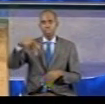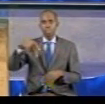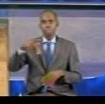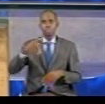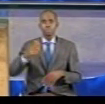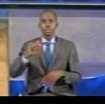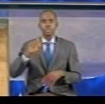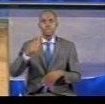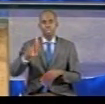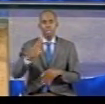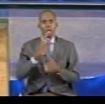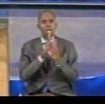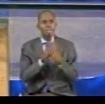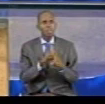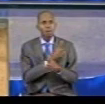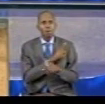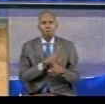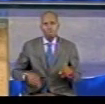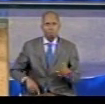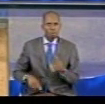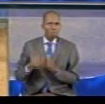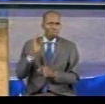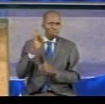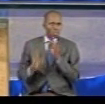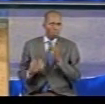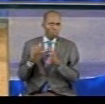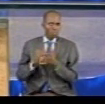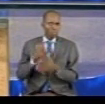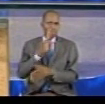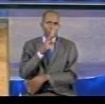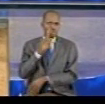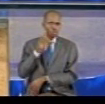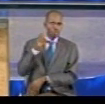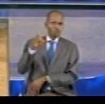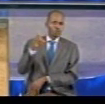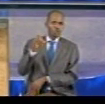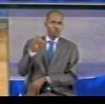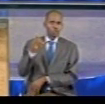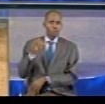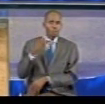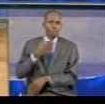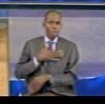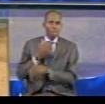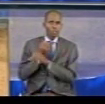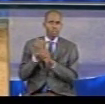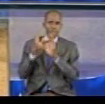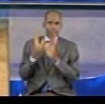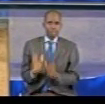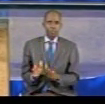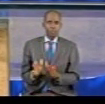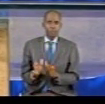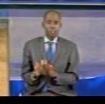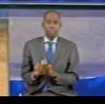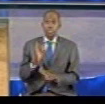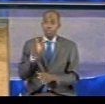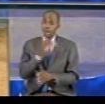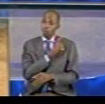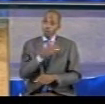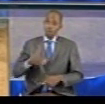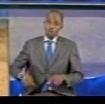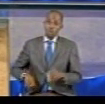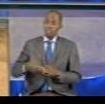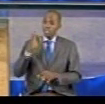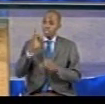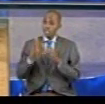Lord, if it be thou, if that's you, my Savior, Lord, if it be